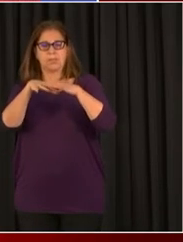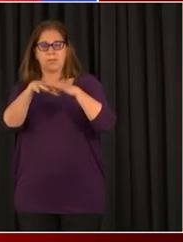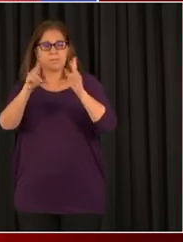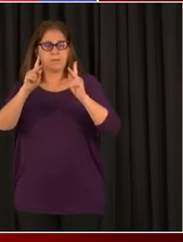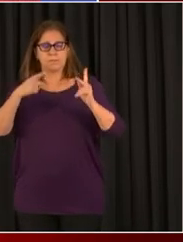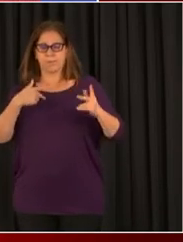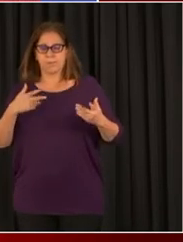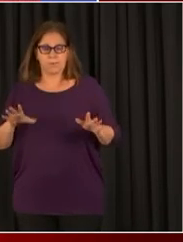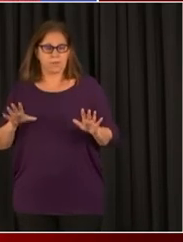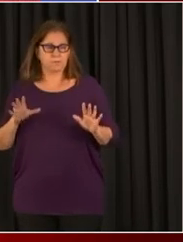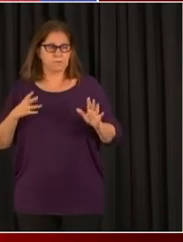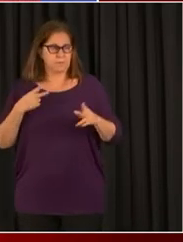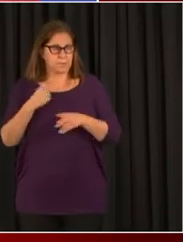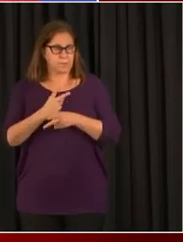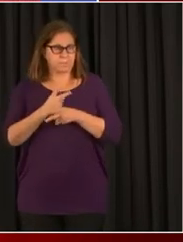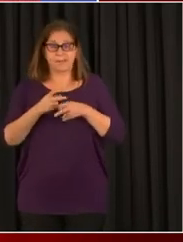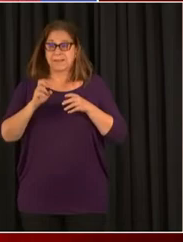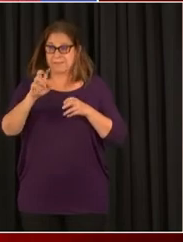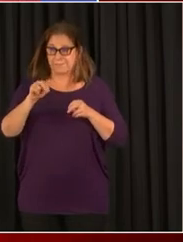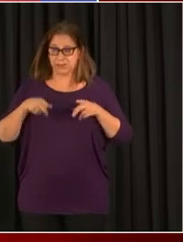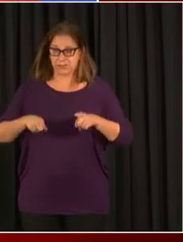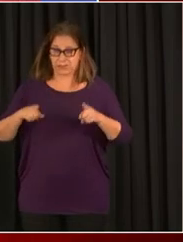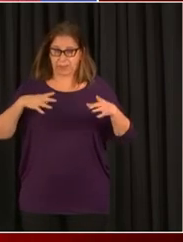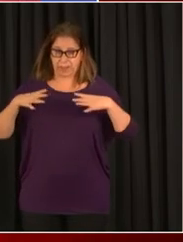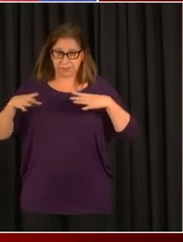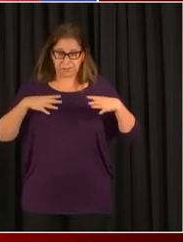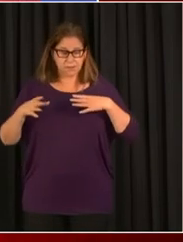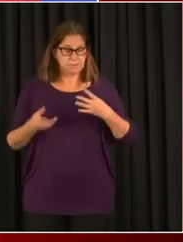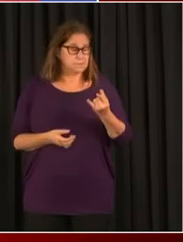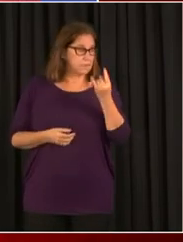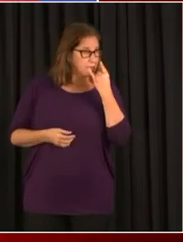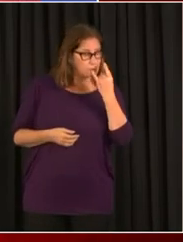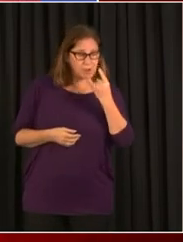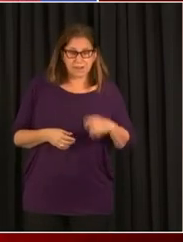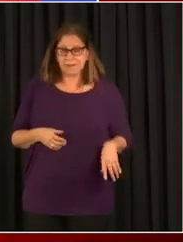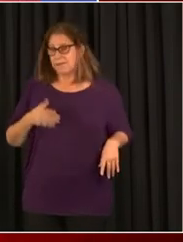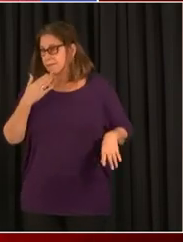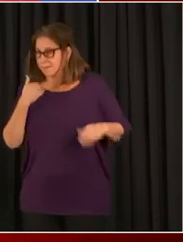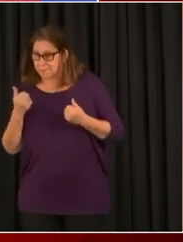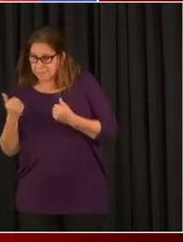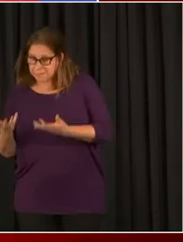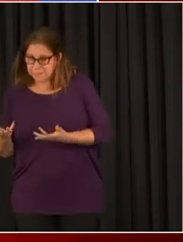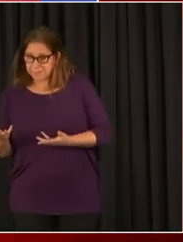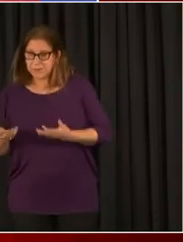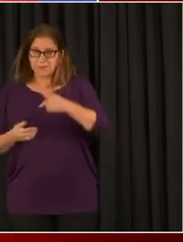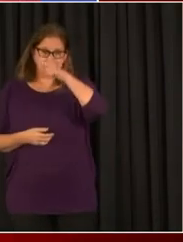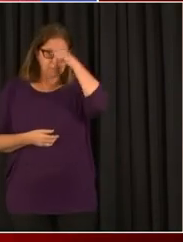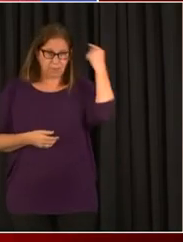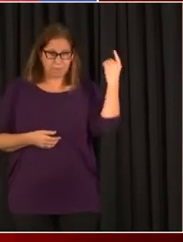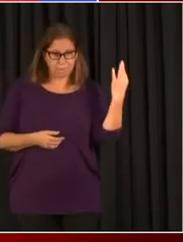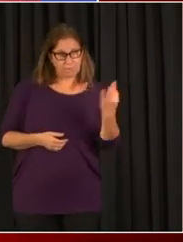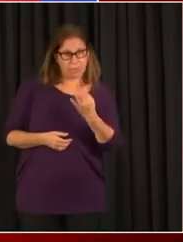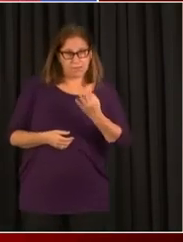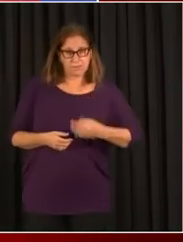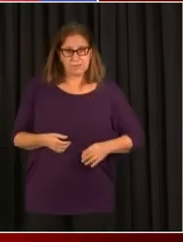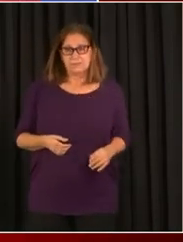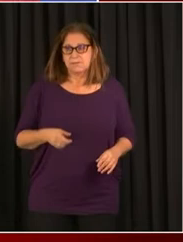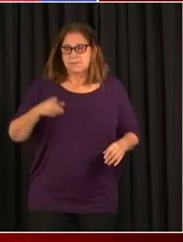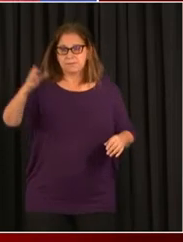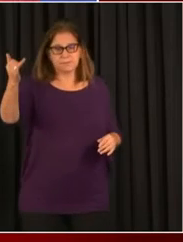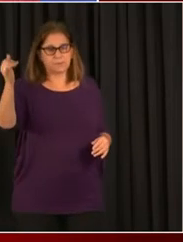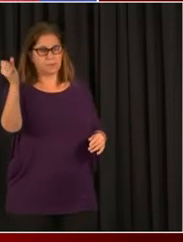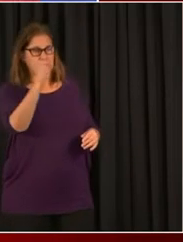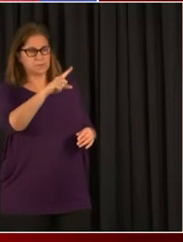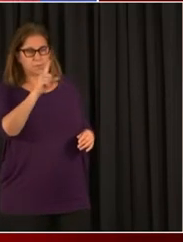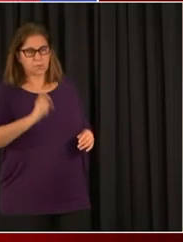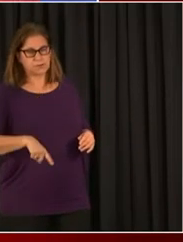talked about Halloween, Thanksgiving, and Black Friday. And I'm just wondering, either between you or Dr. Nesbitt, of those